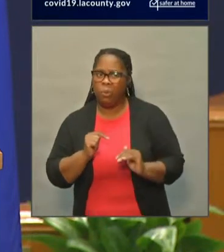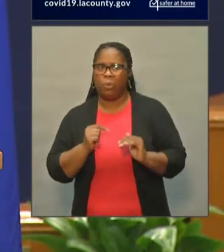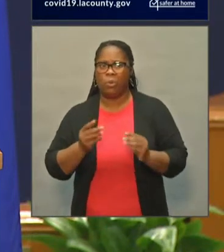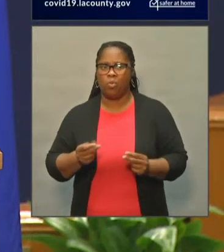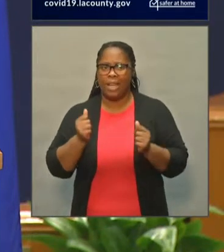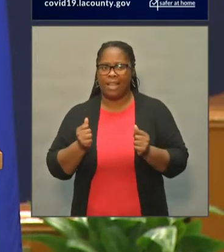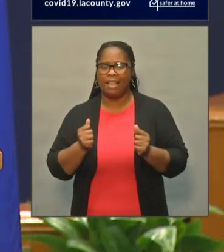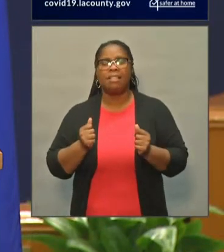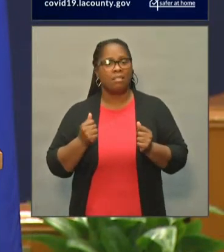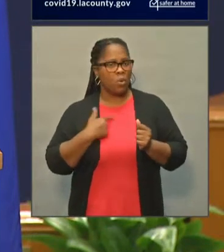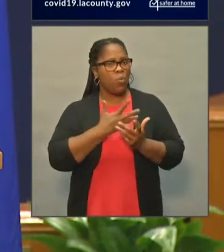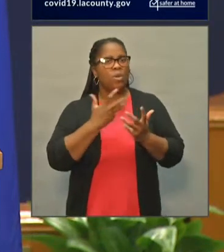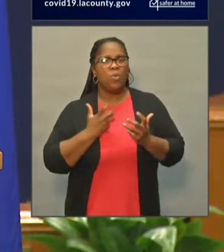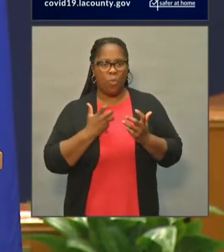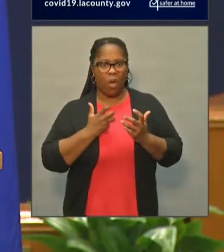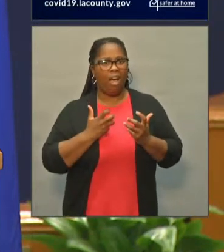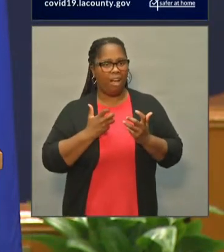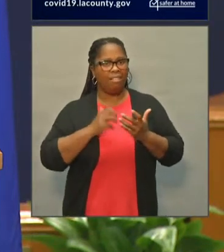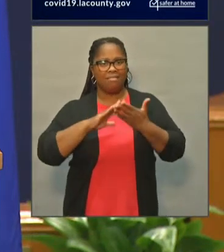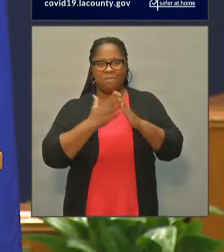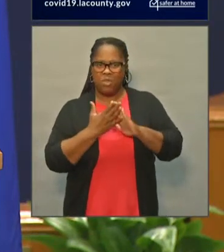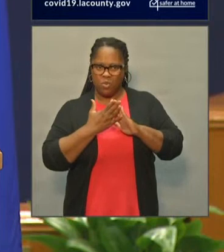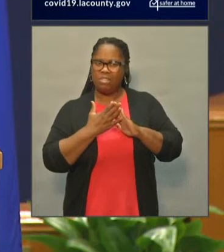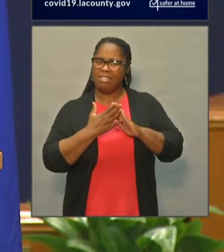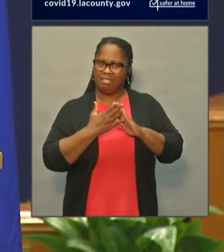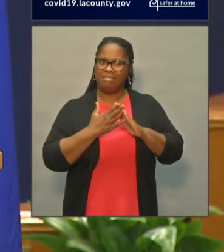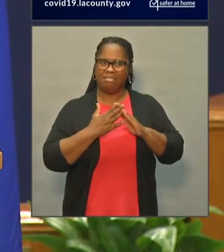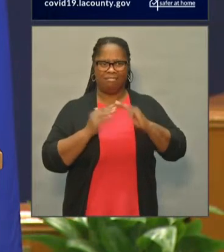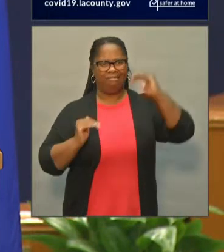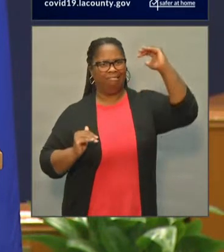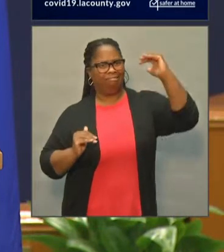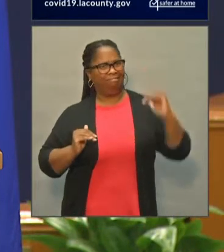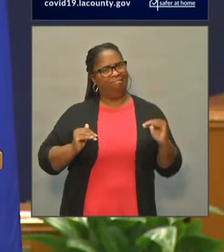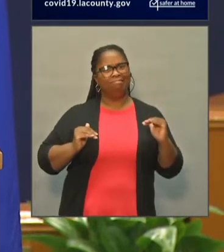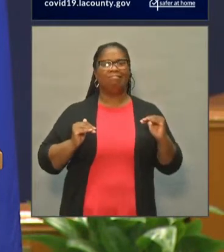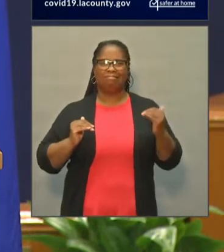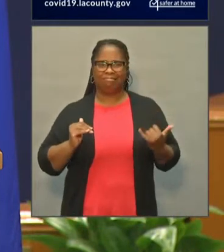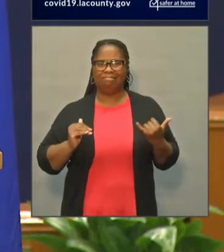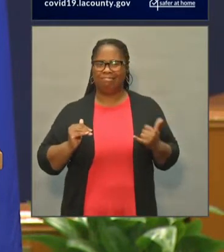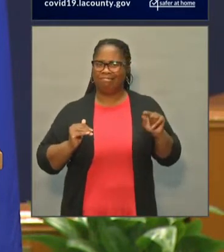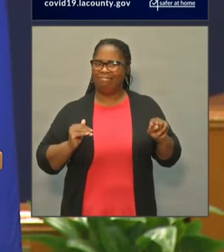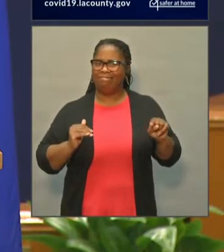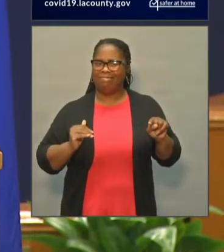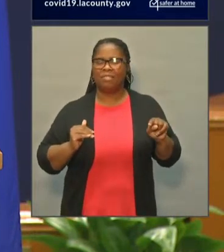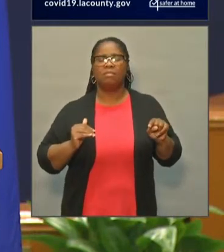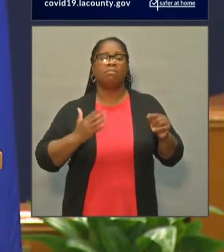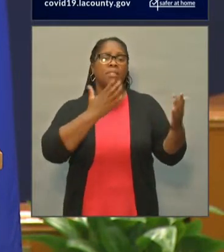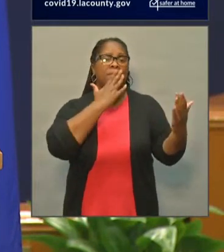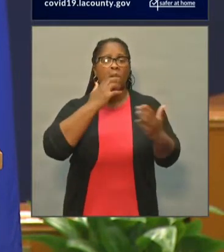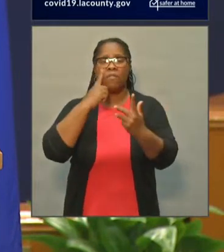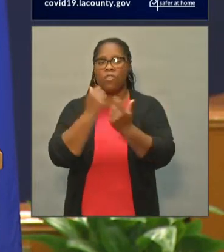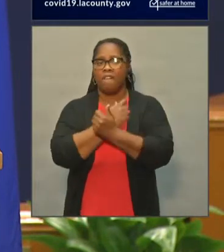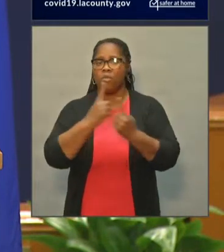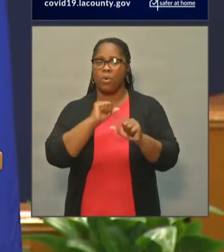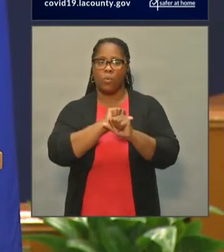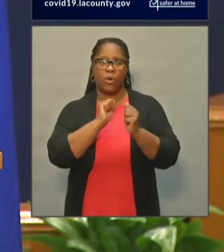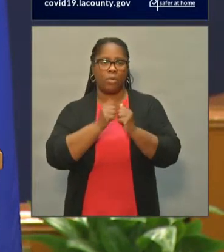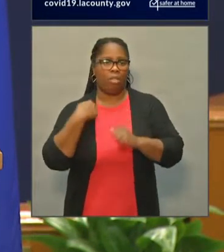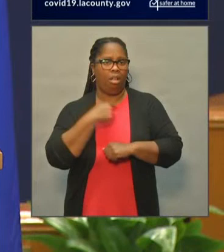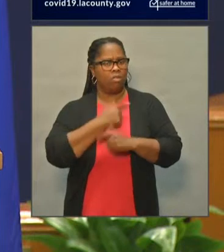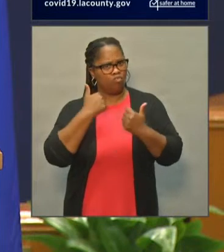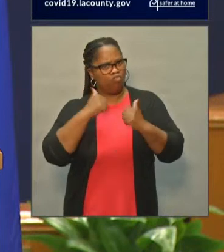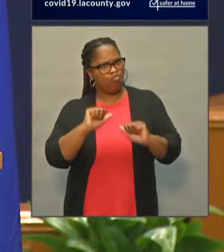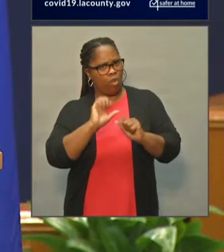point are disproportionately affected by COVID-19. And we thank everybody for working with us to try to make a